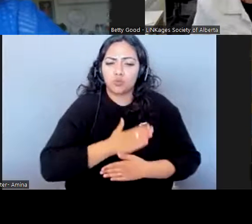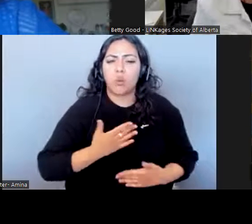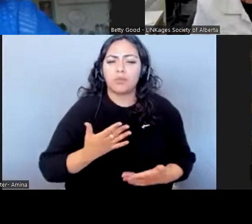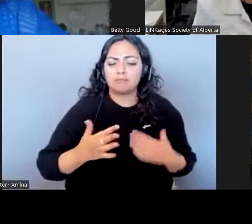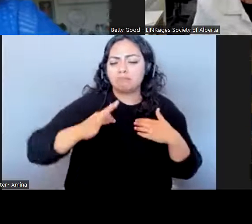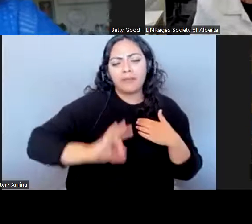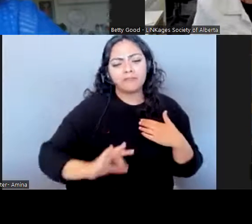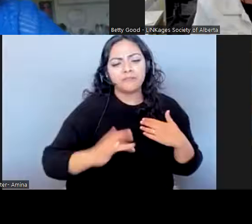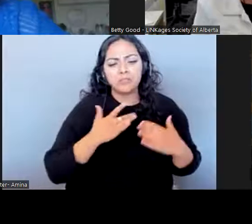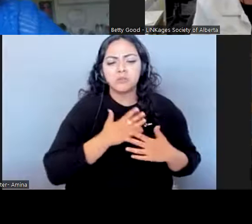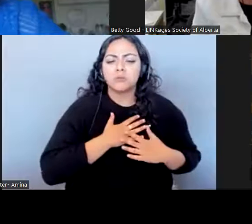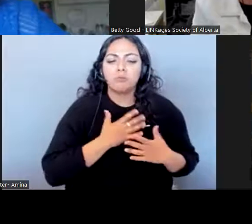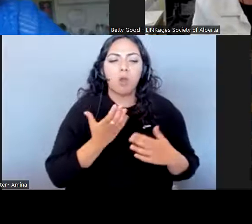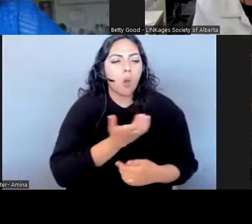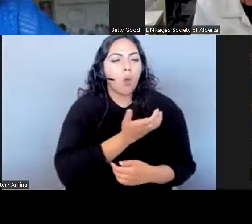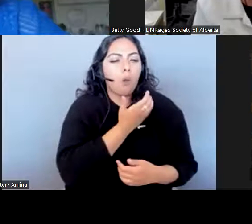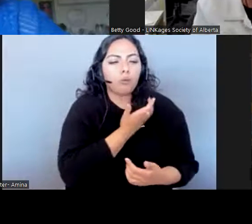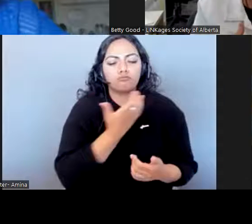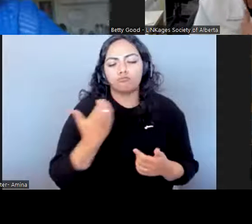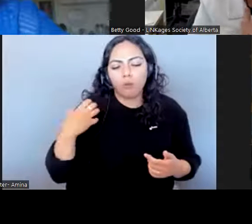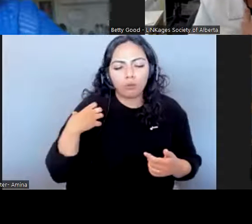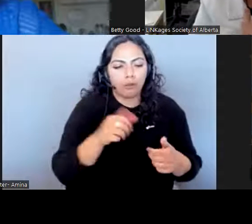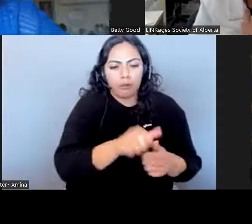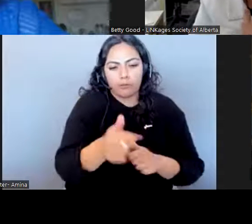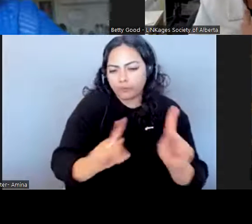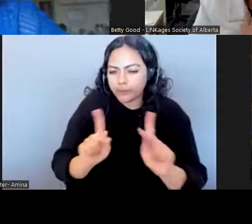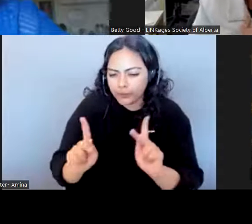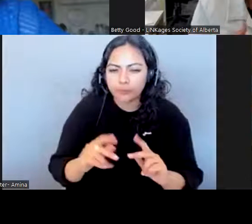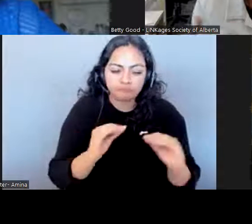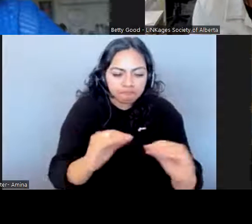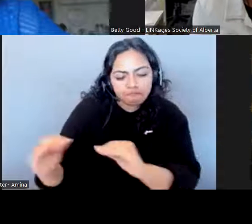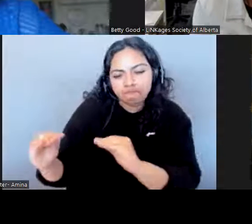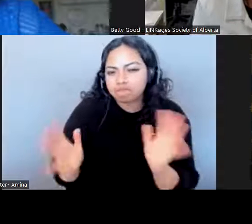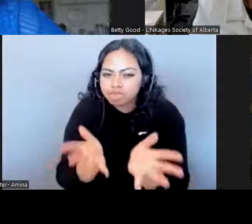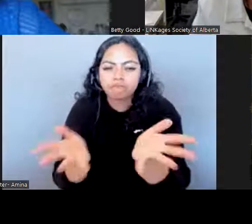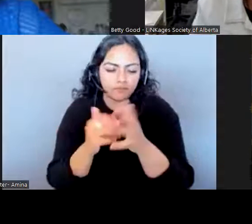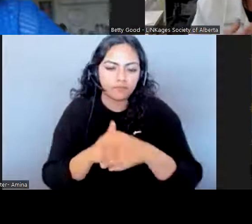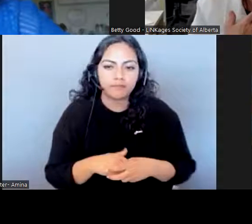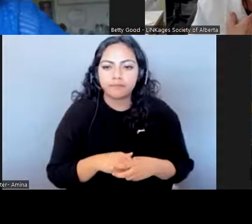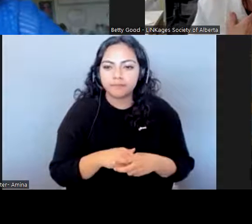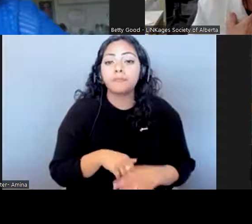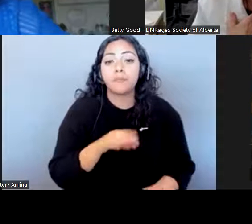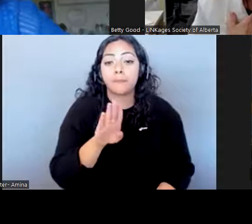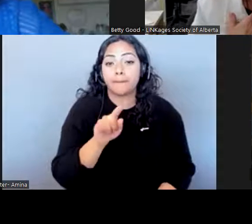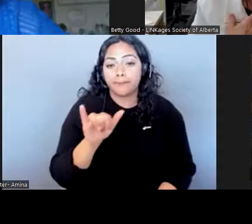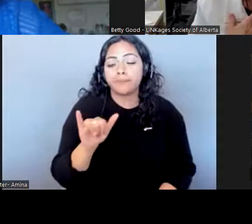that. Thank you for all three of you. And for me, because this is my full-time